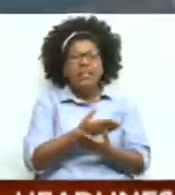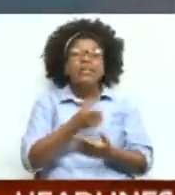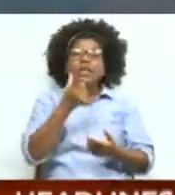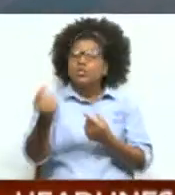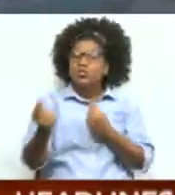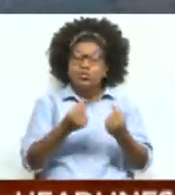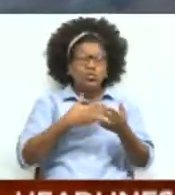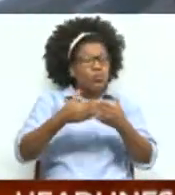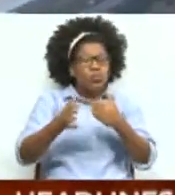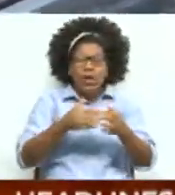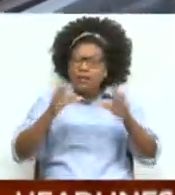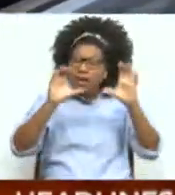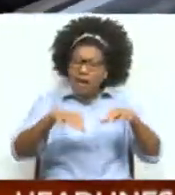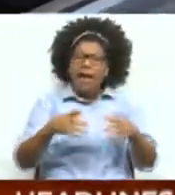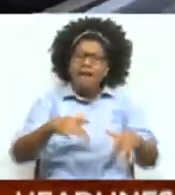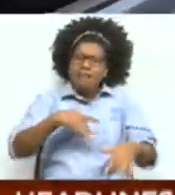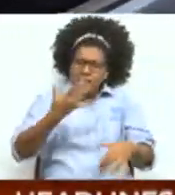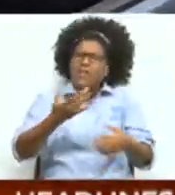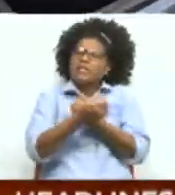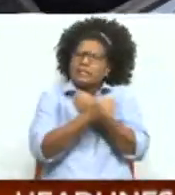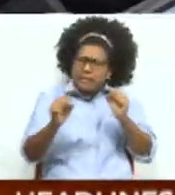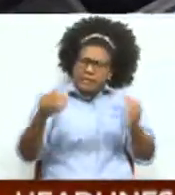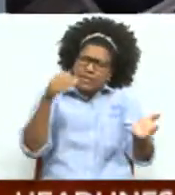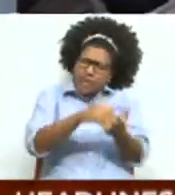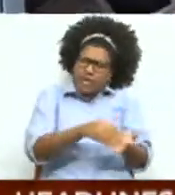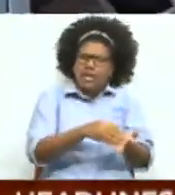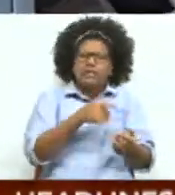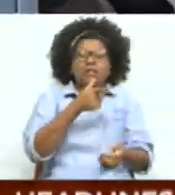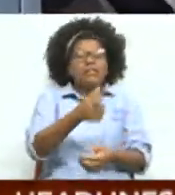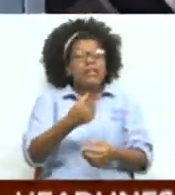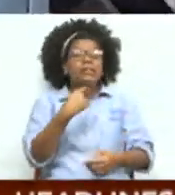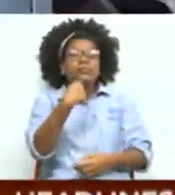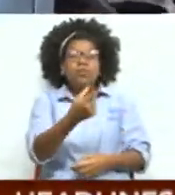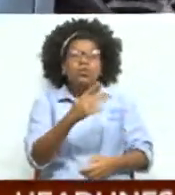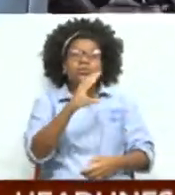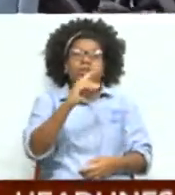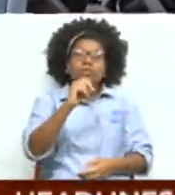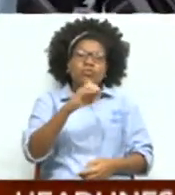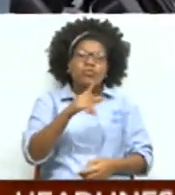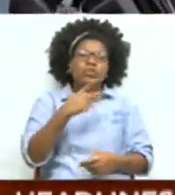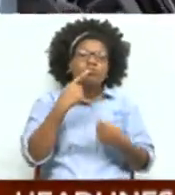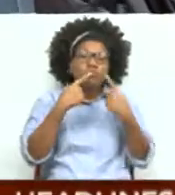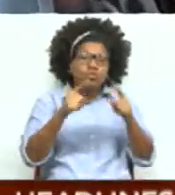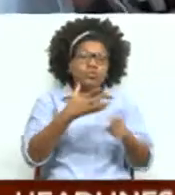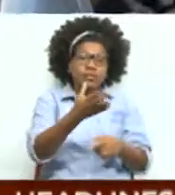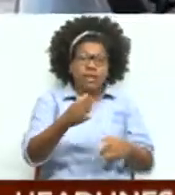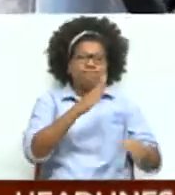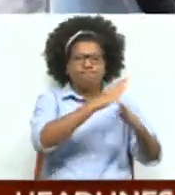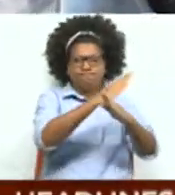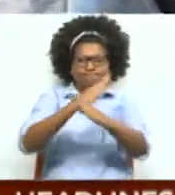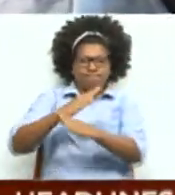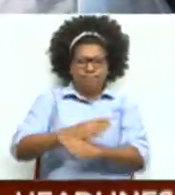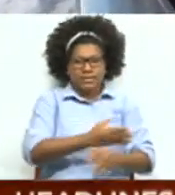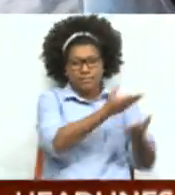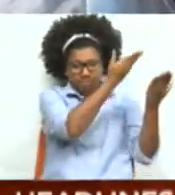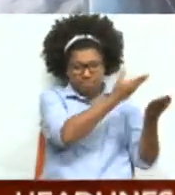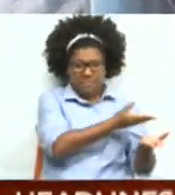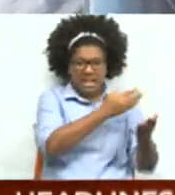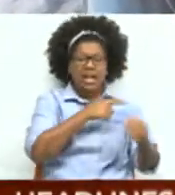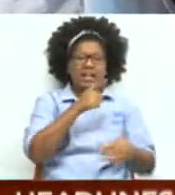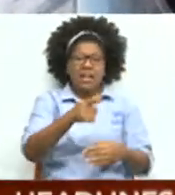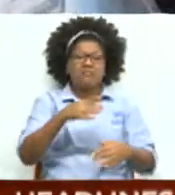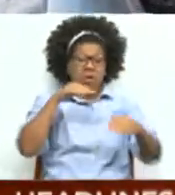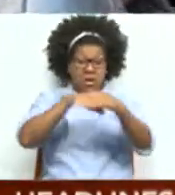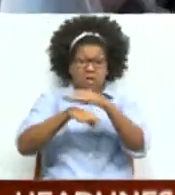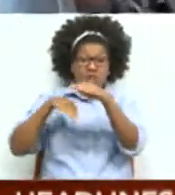sense of safety again. They told CNC3 News that they put up makeshift barriers at every entrance, mainly to protect